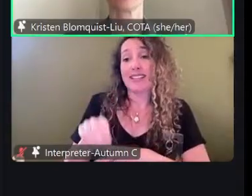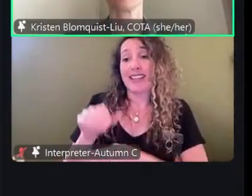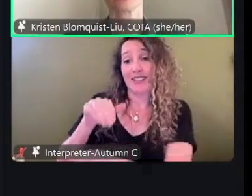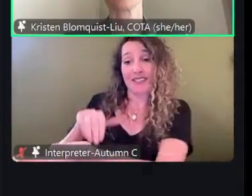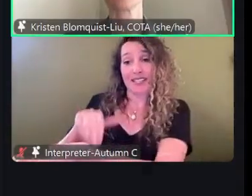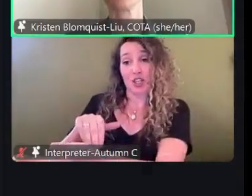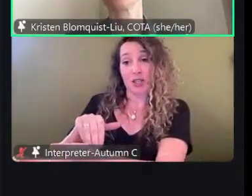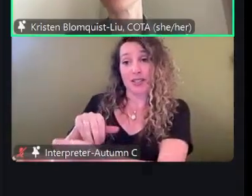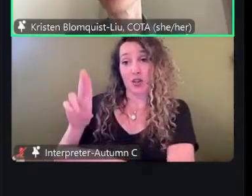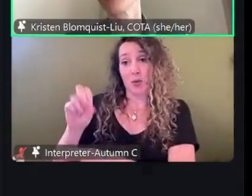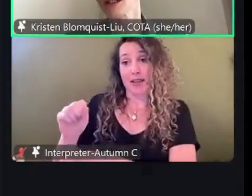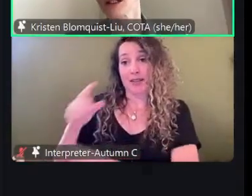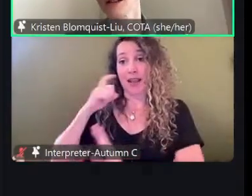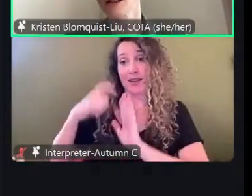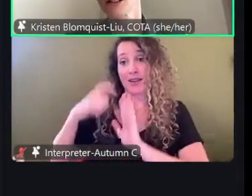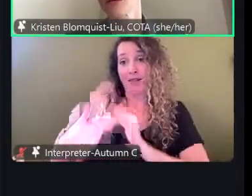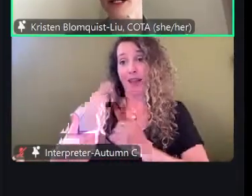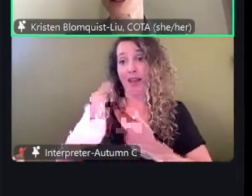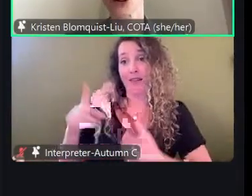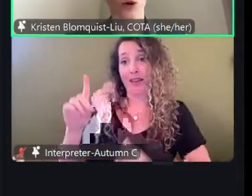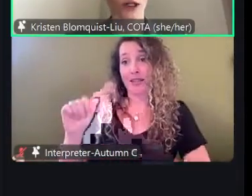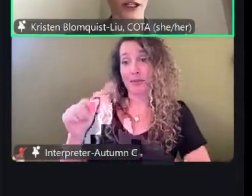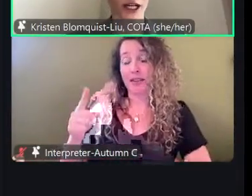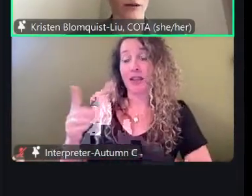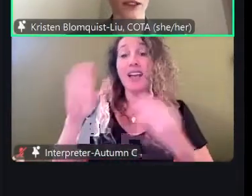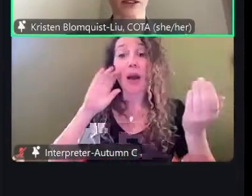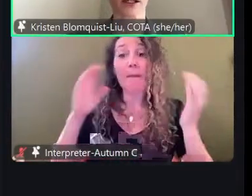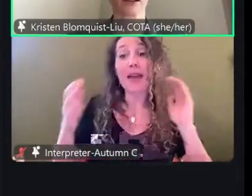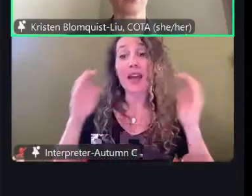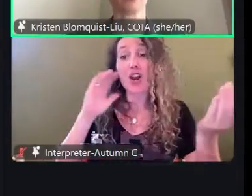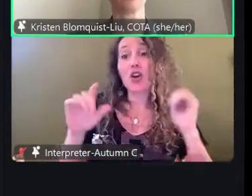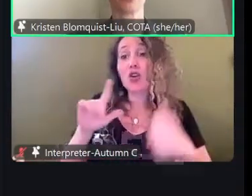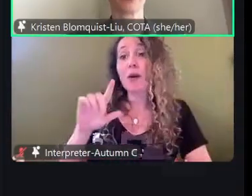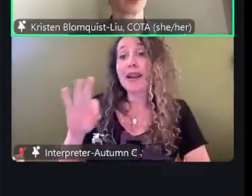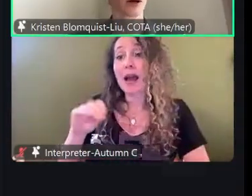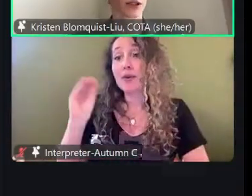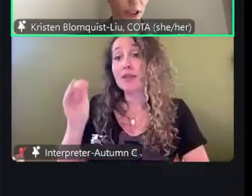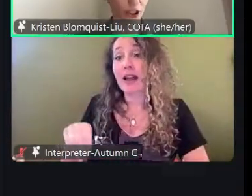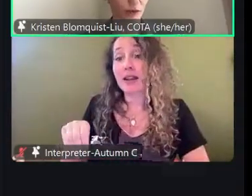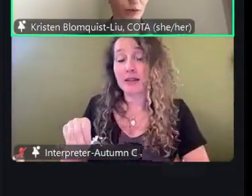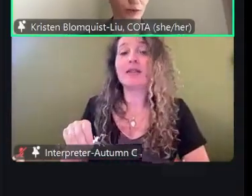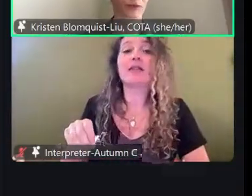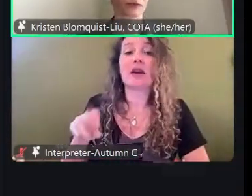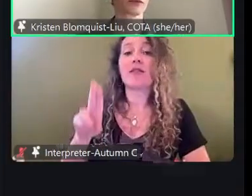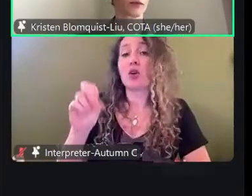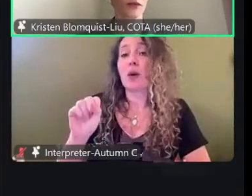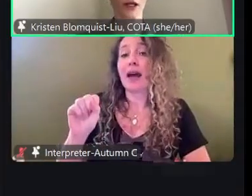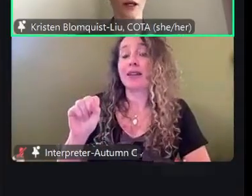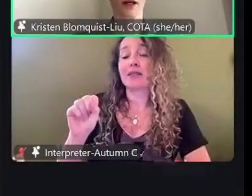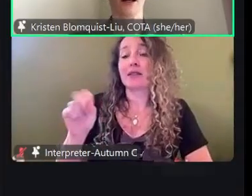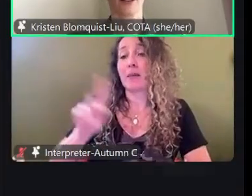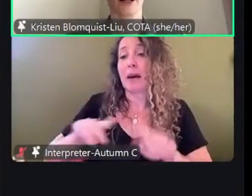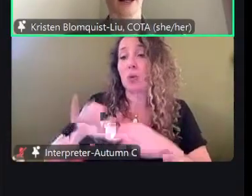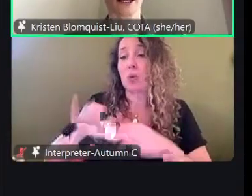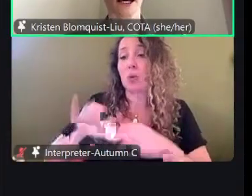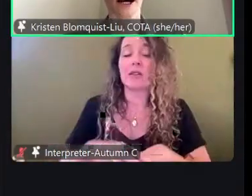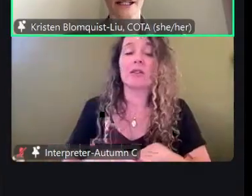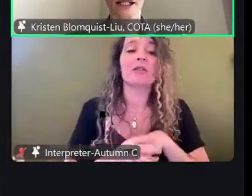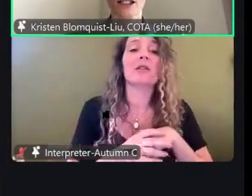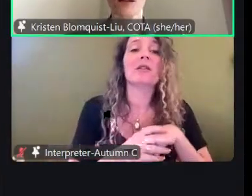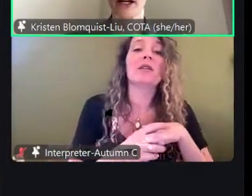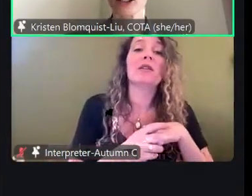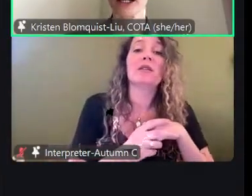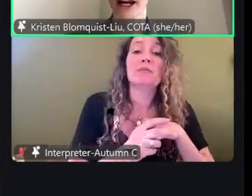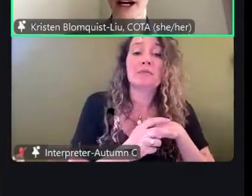US identifying as having a disability compared to 29% of the US population. And